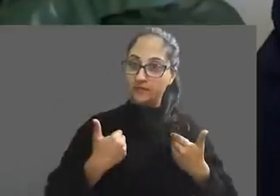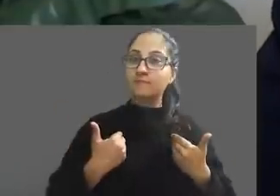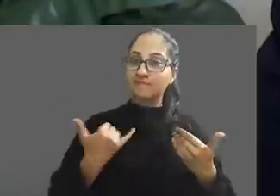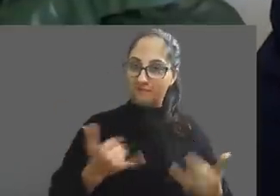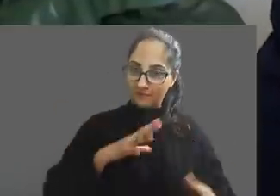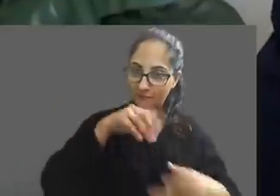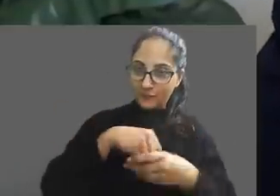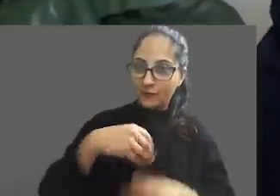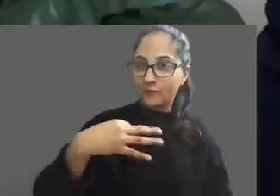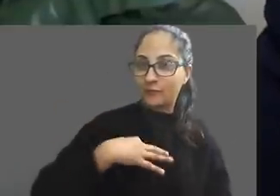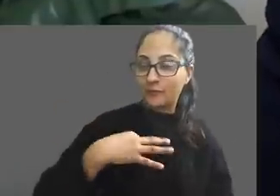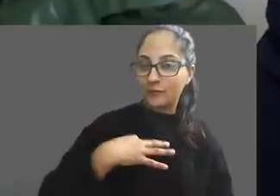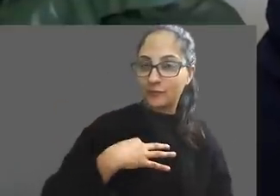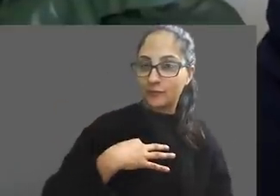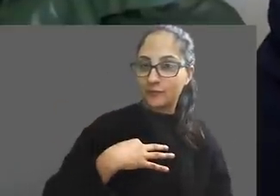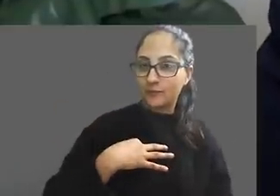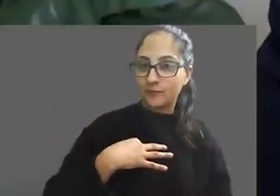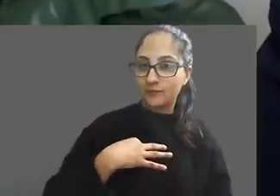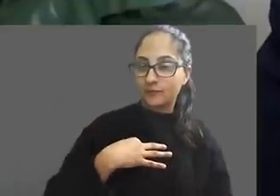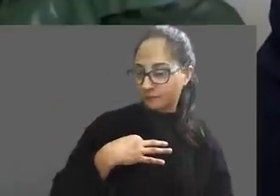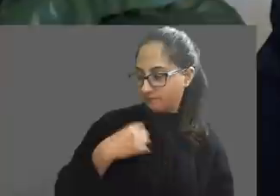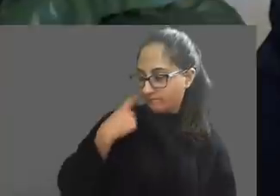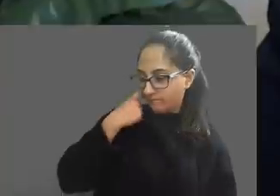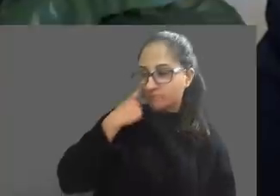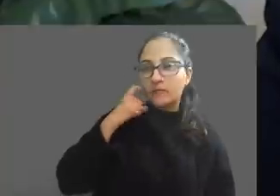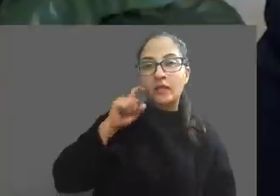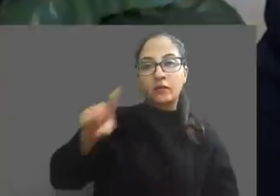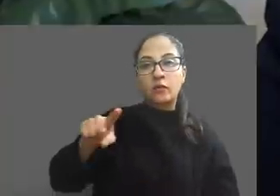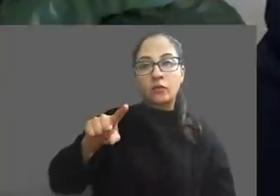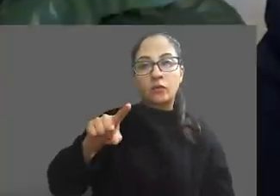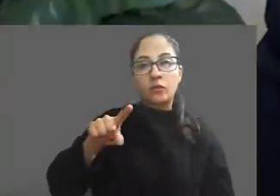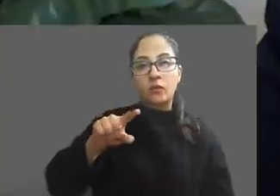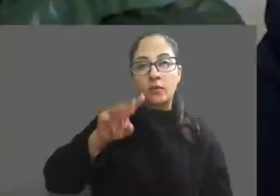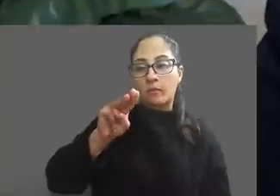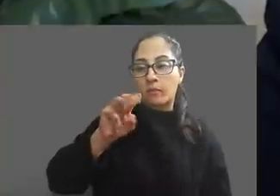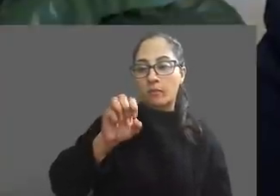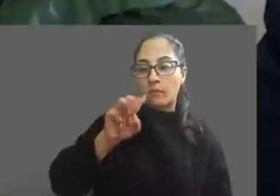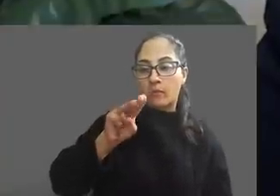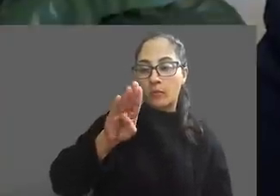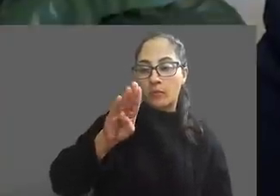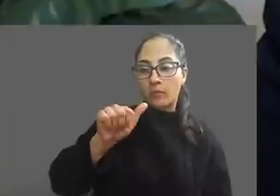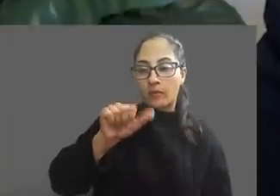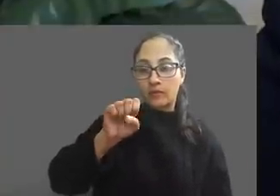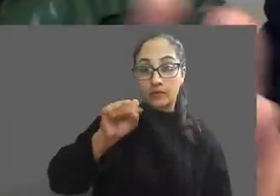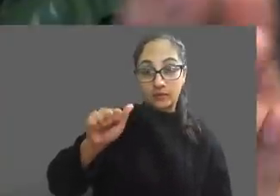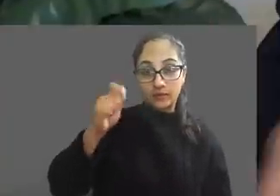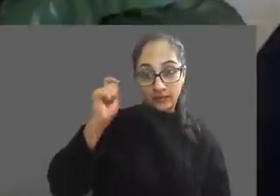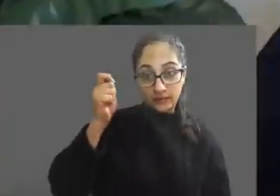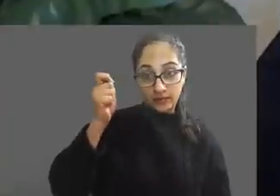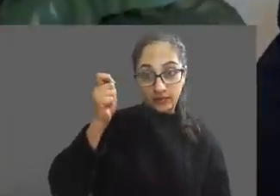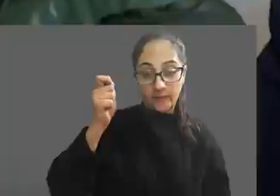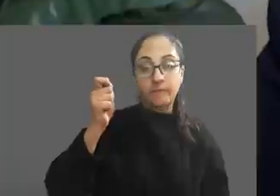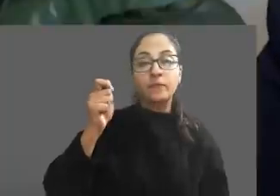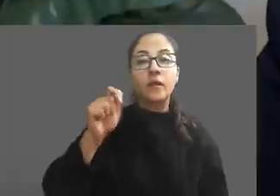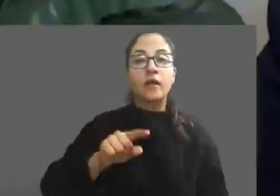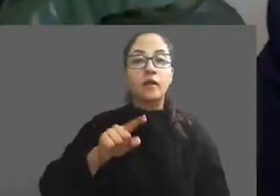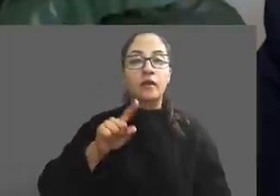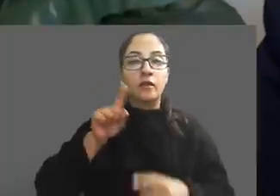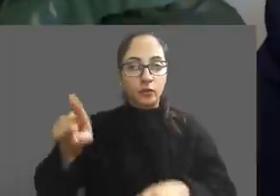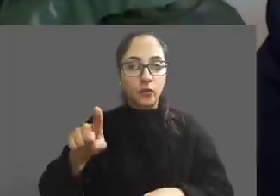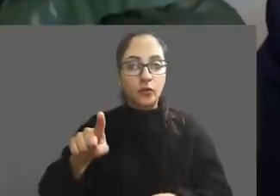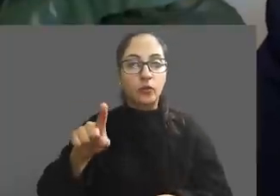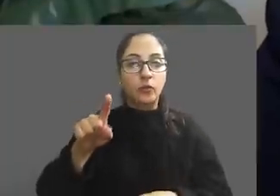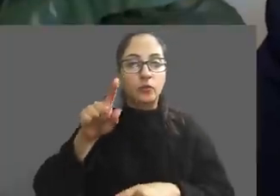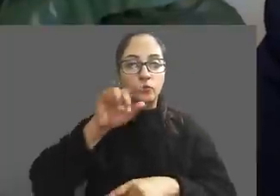Childhood Program, I went to tutor Jamaat Khana for morning ceremonies. It seemed like almost half the Jamaat